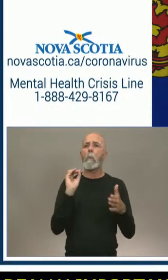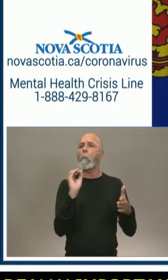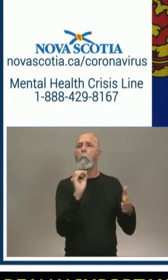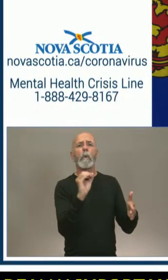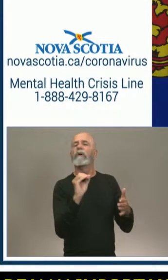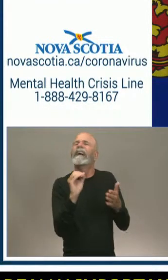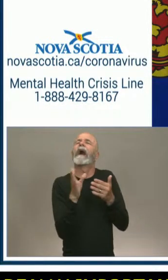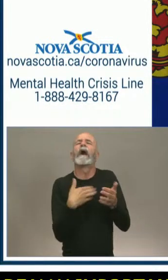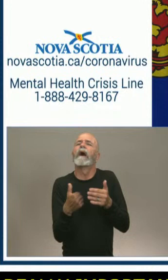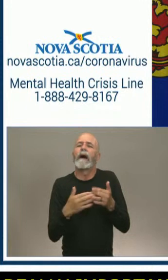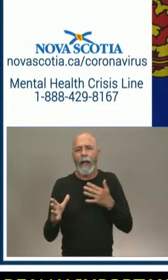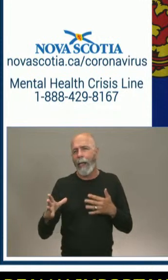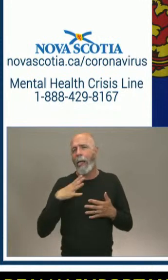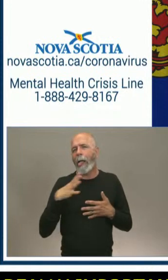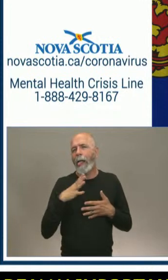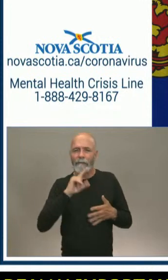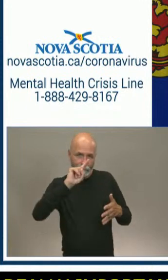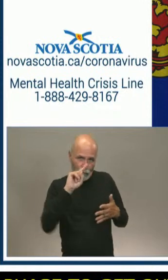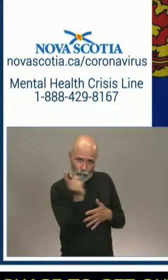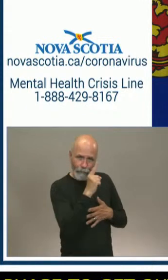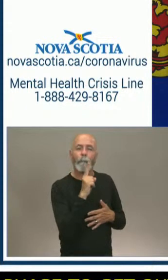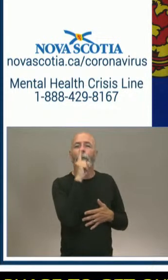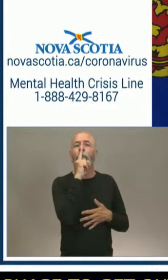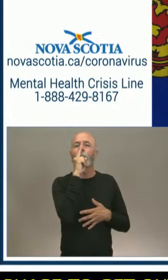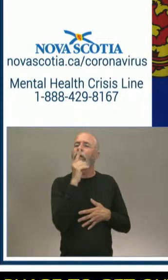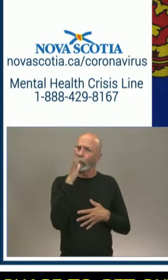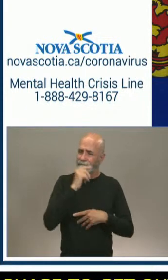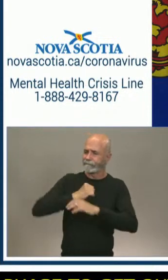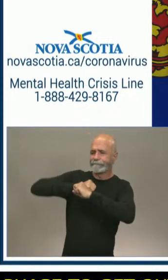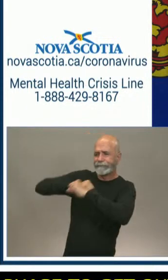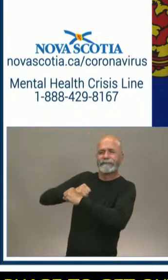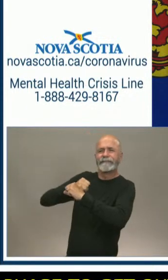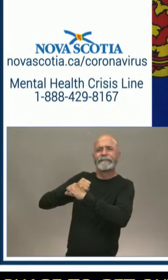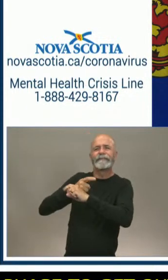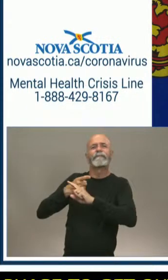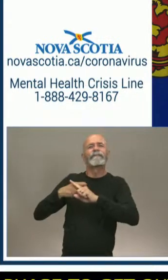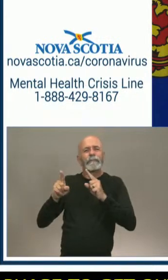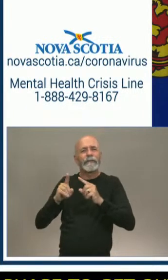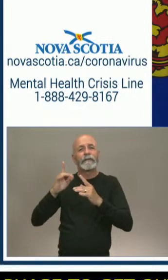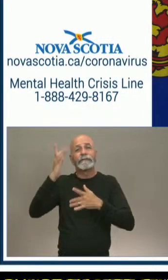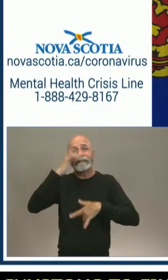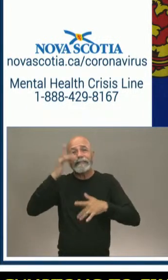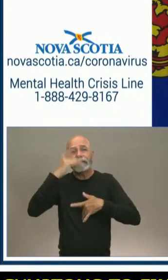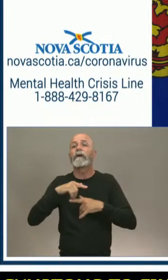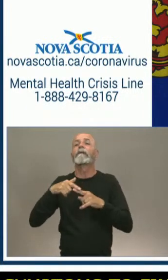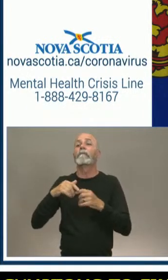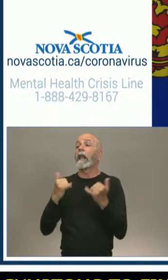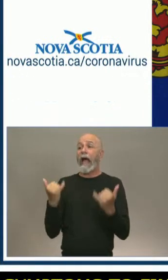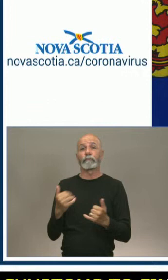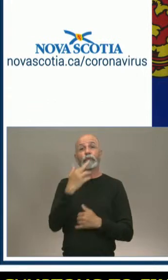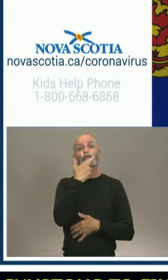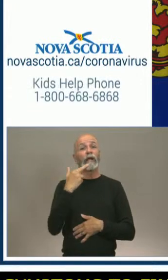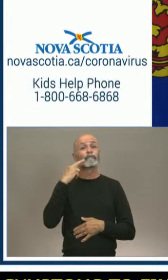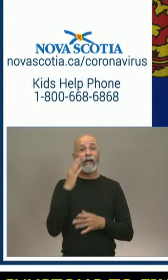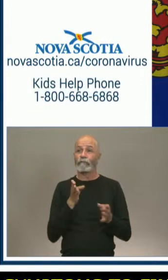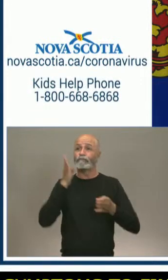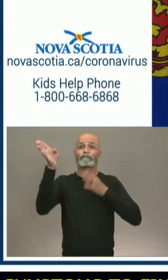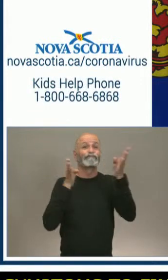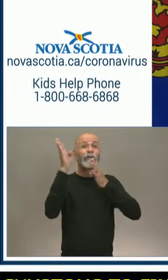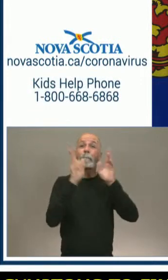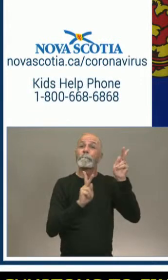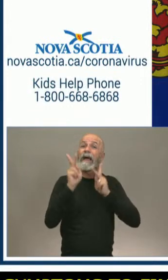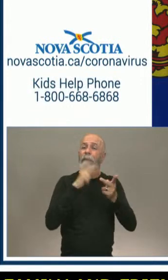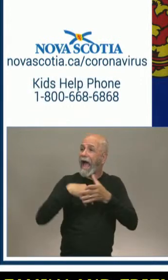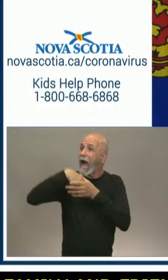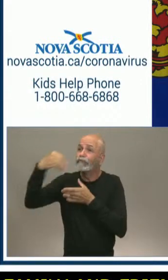to protect your family and friends. I know a lot of people are frequenting the patios, and you should be supporting local. Just